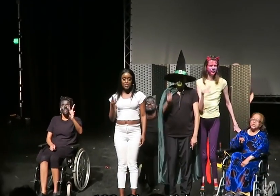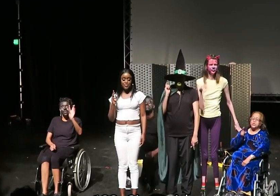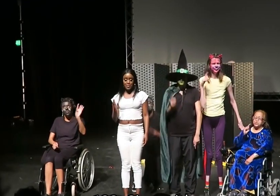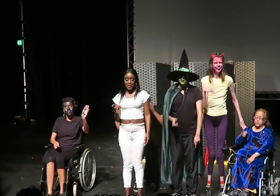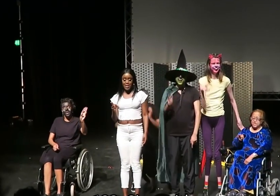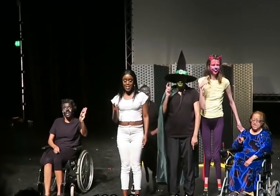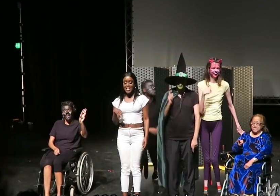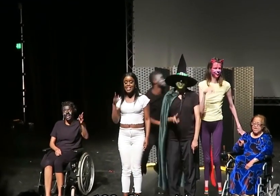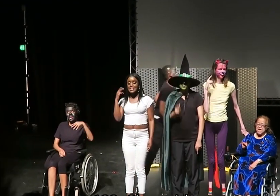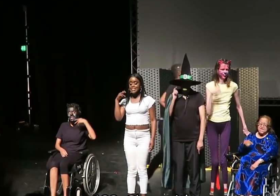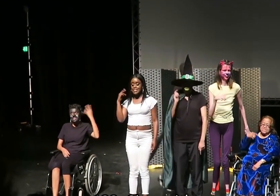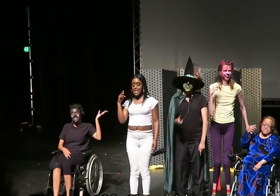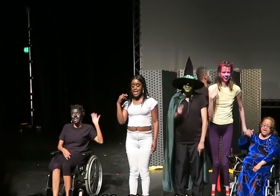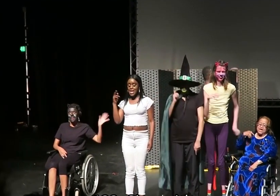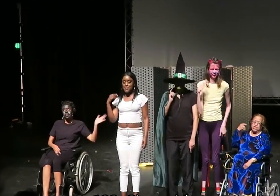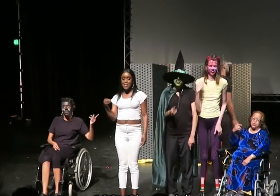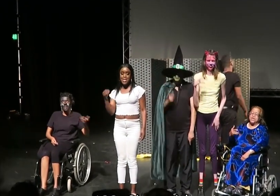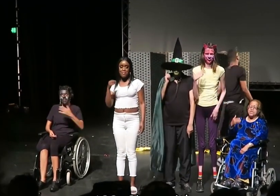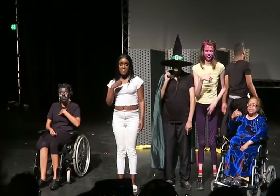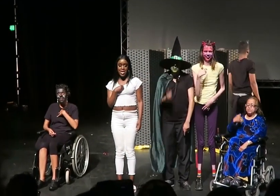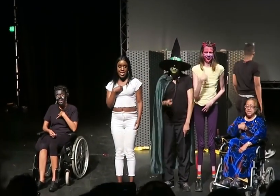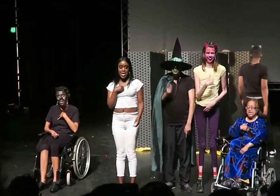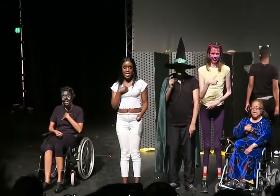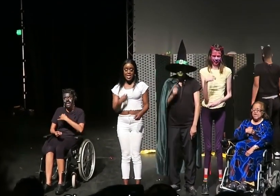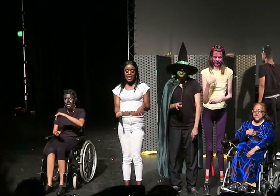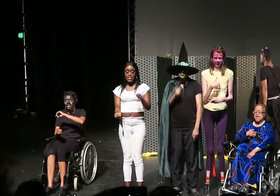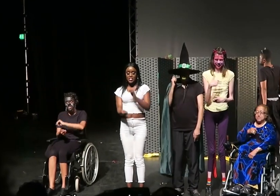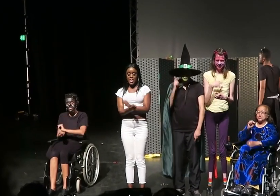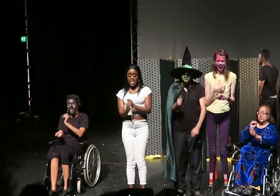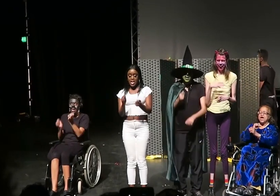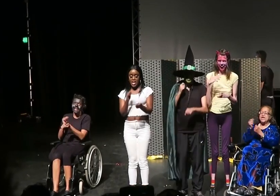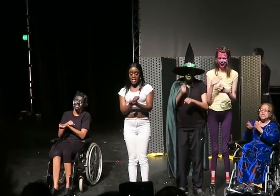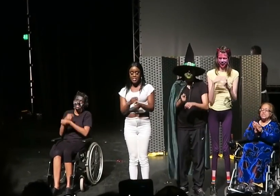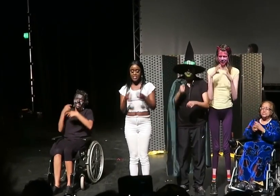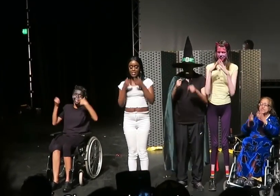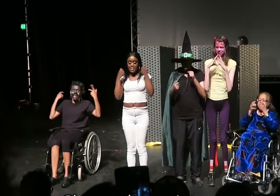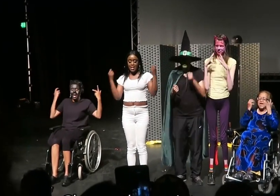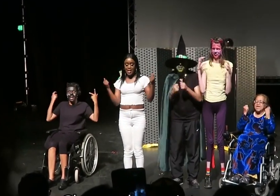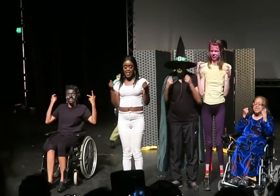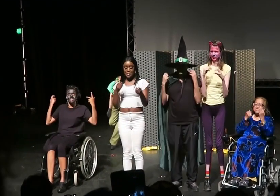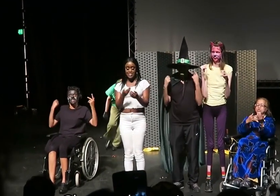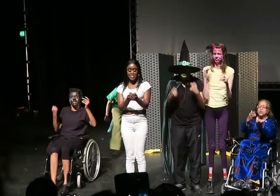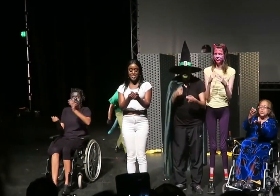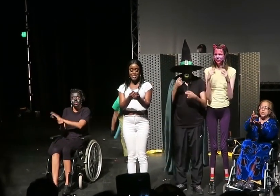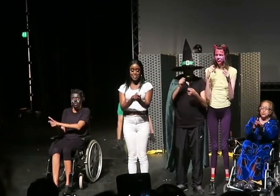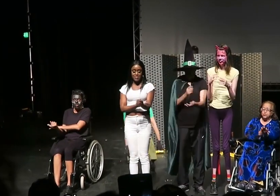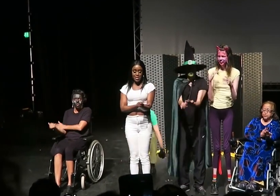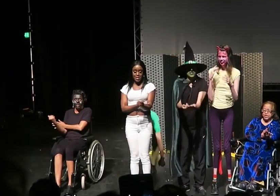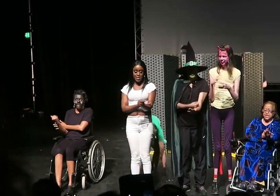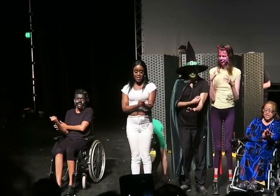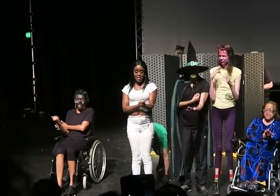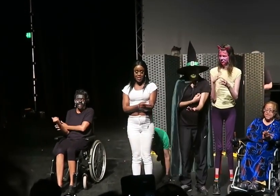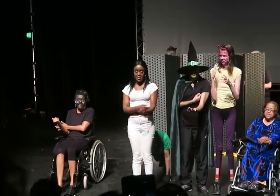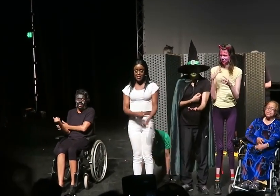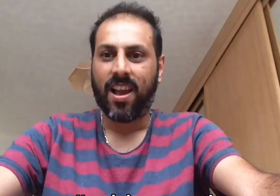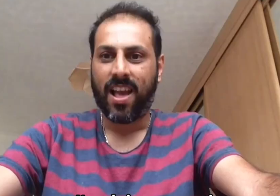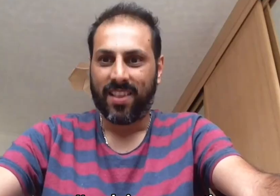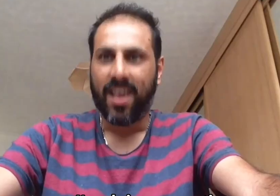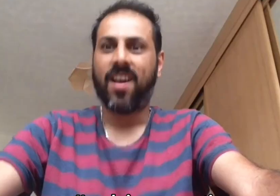One, two, three. Sing with me. Change the cat into